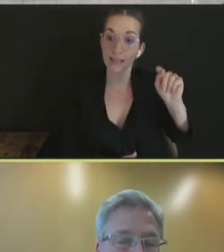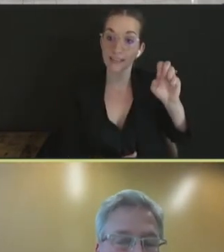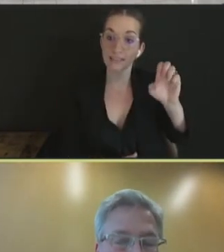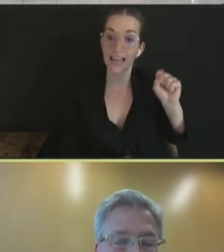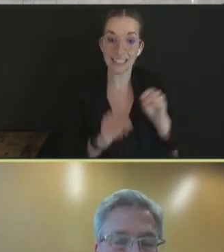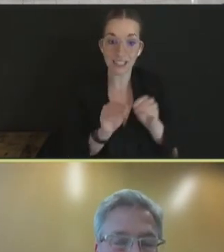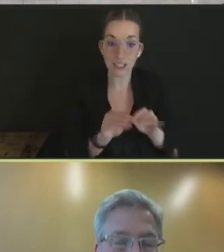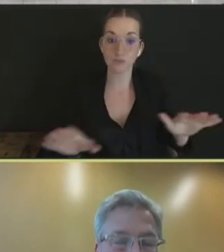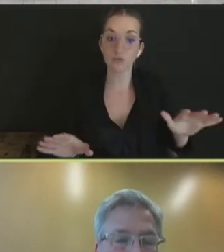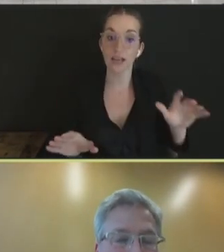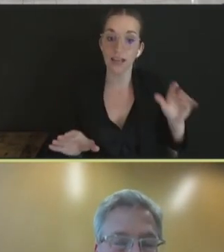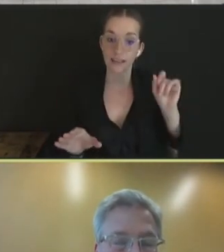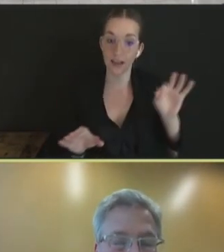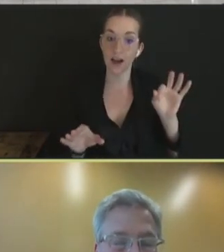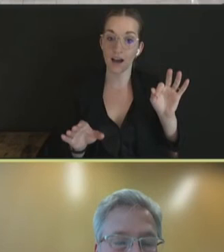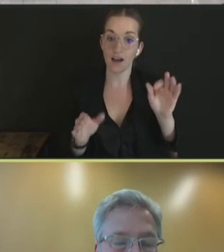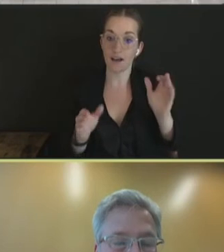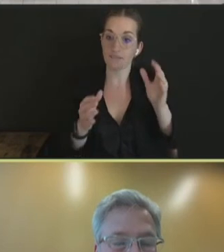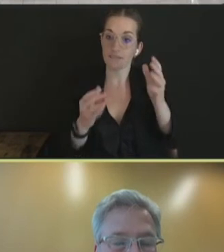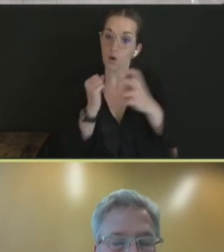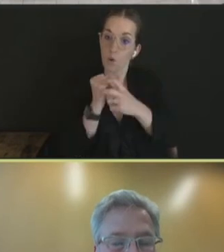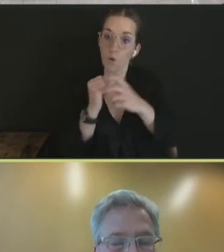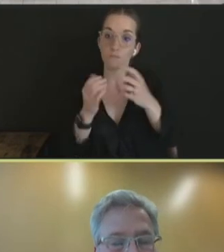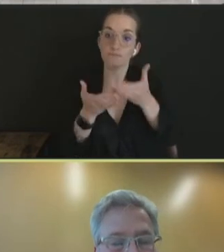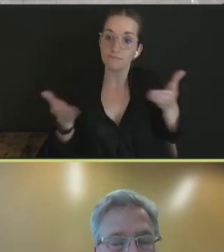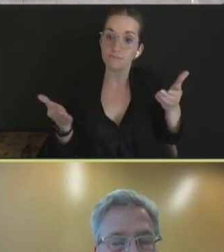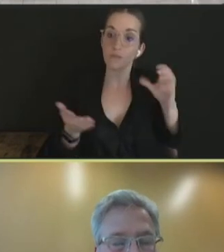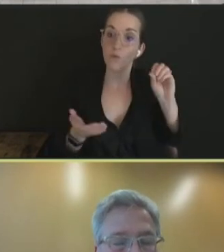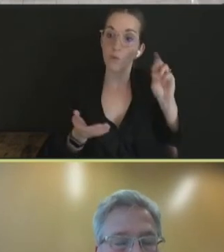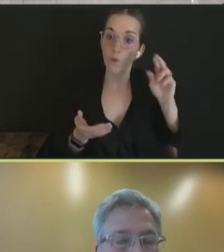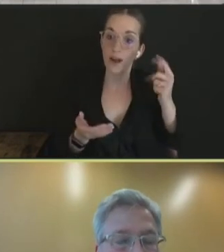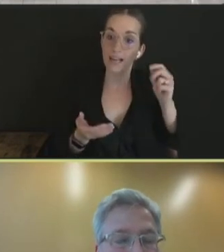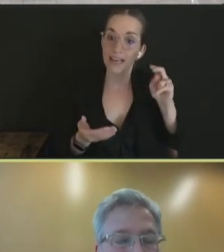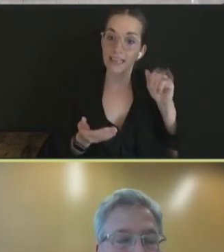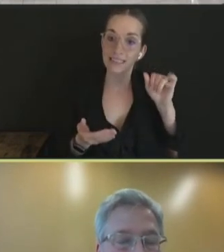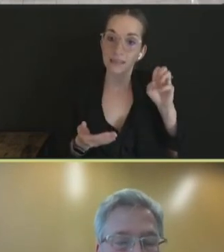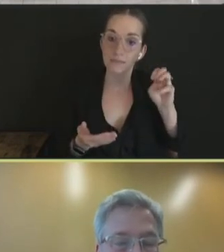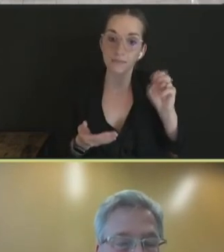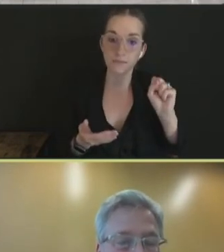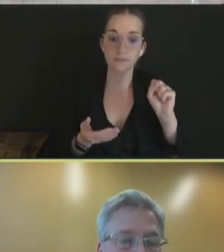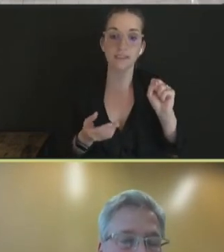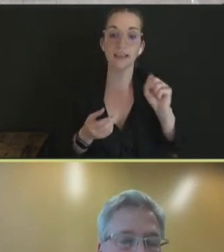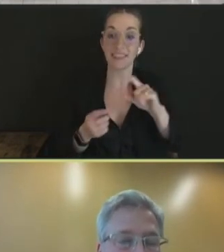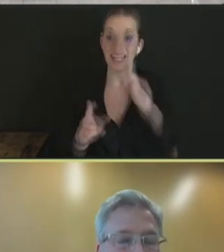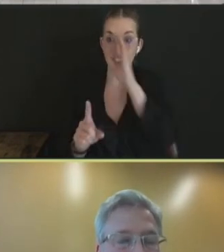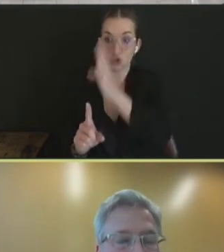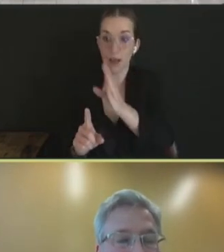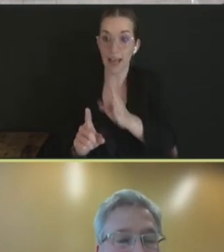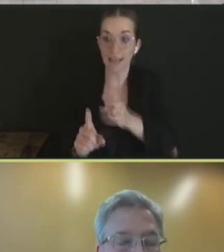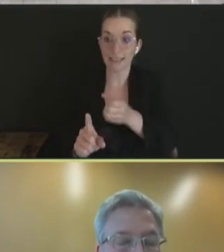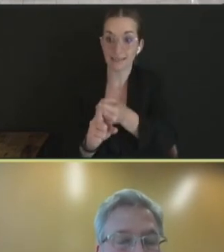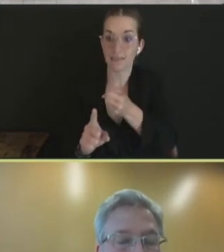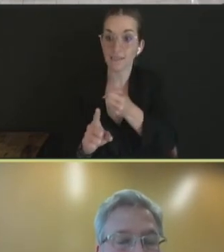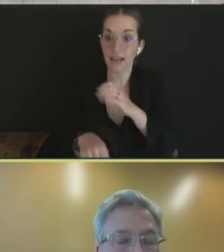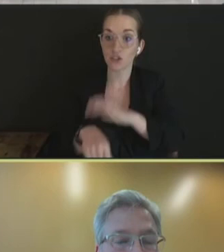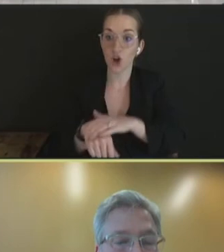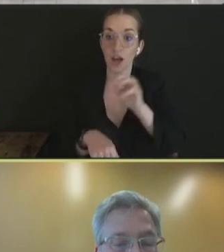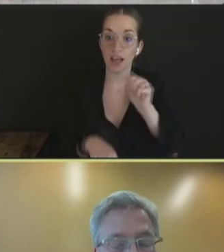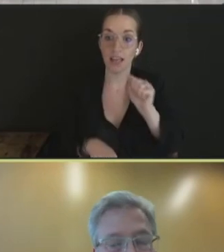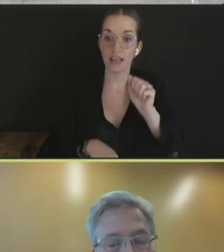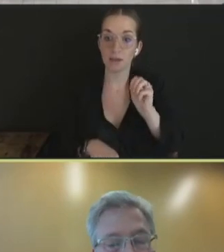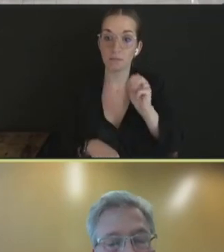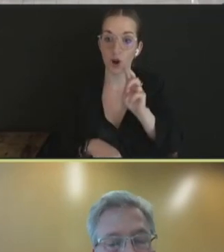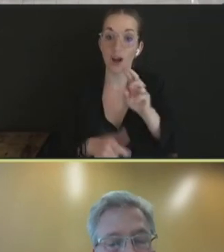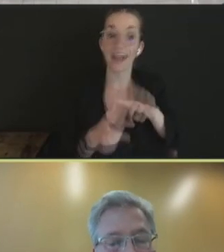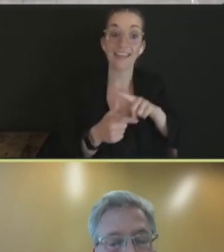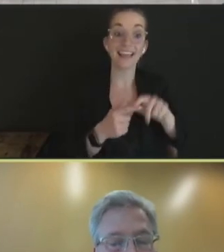that's a direct effect on AMR itself. And then there's the indirect effect that is about how can we